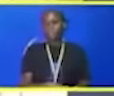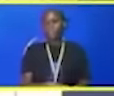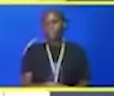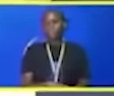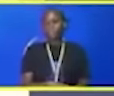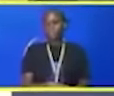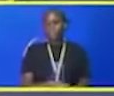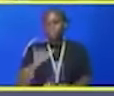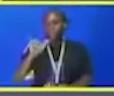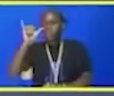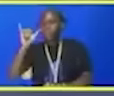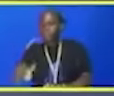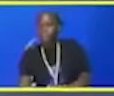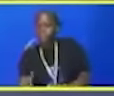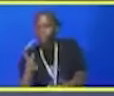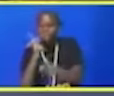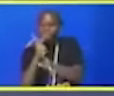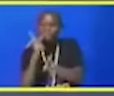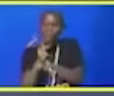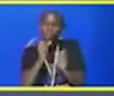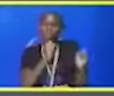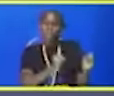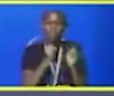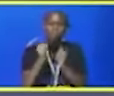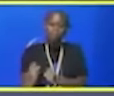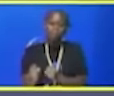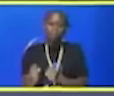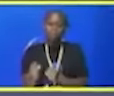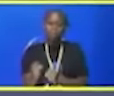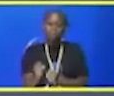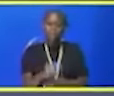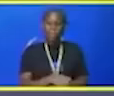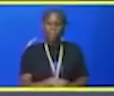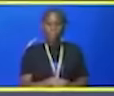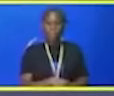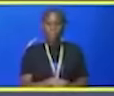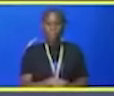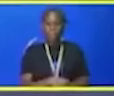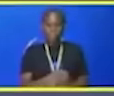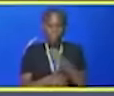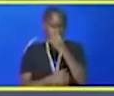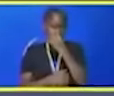sustains the power to abort God's prophetic program.